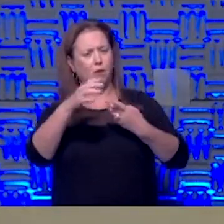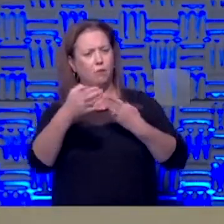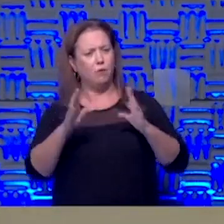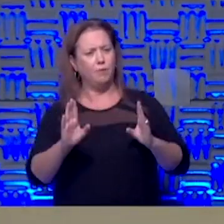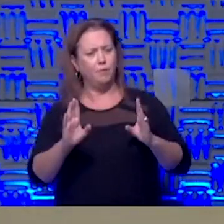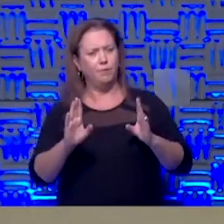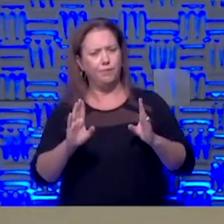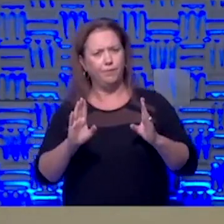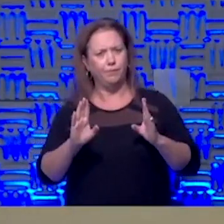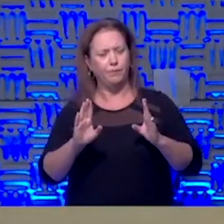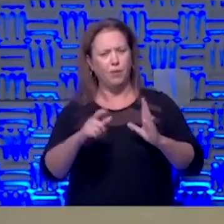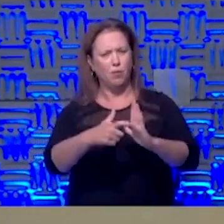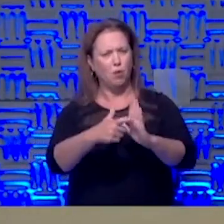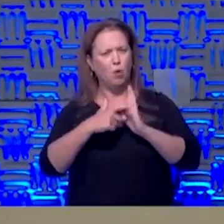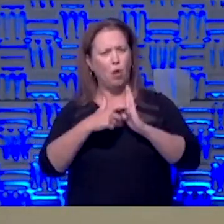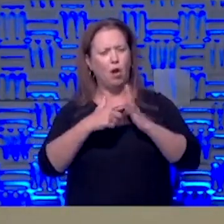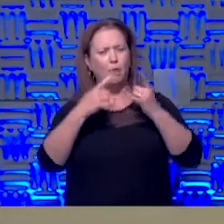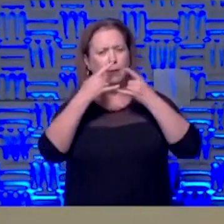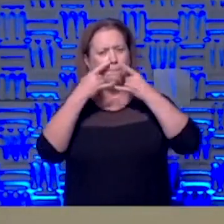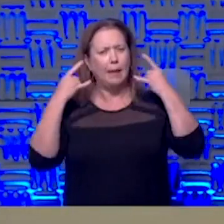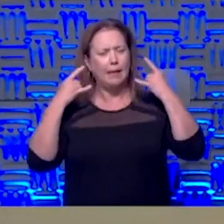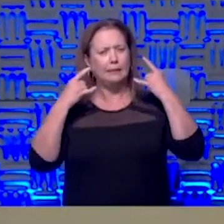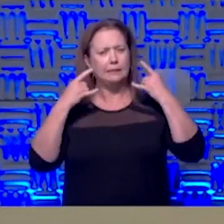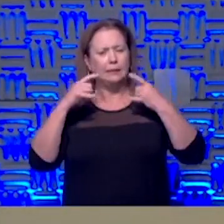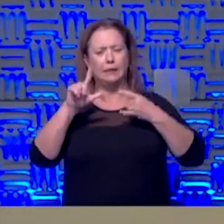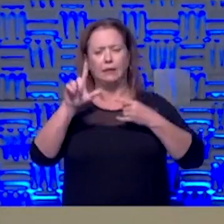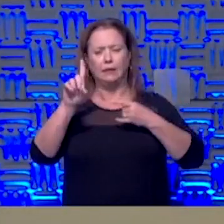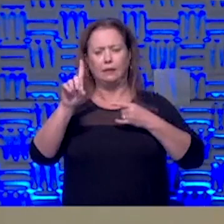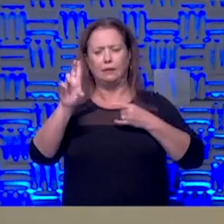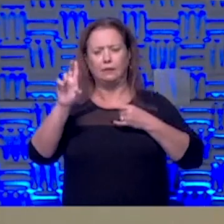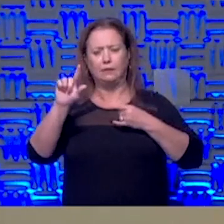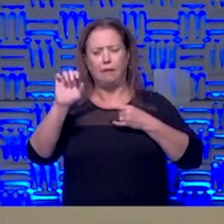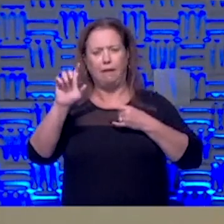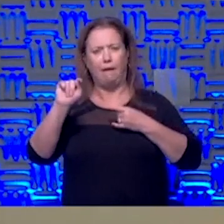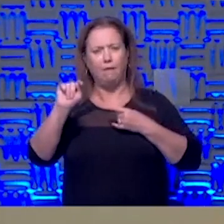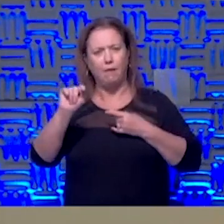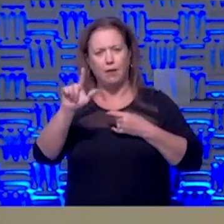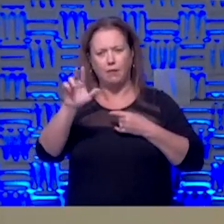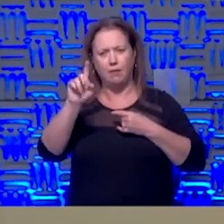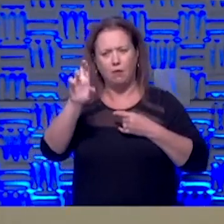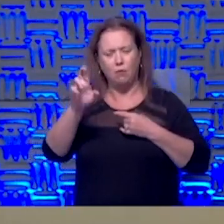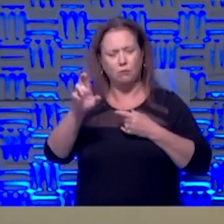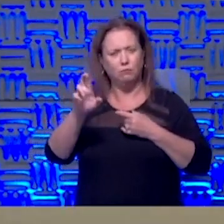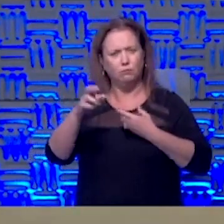Sorry? What's the mask wearing policy inside the dugout and in the locker room?